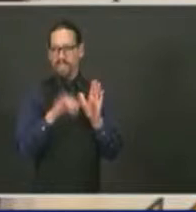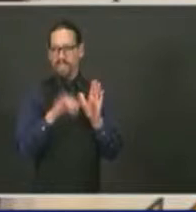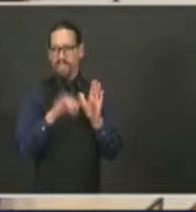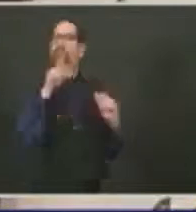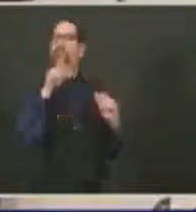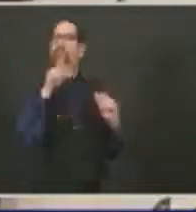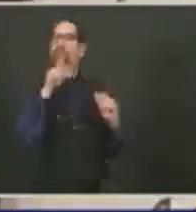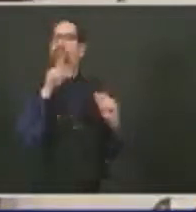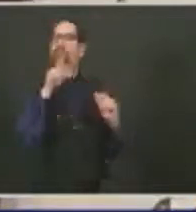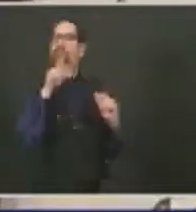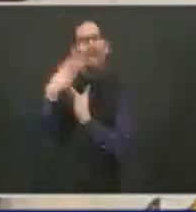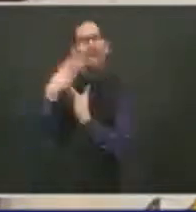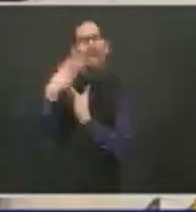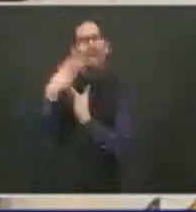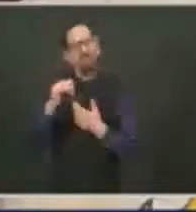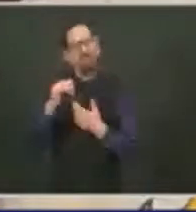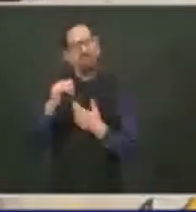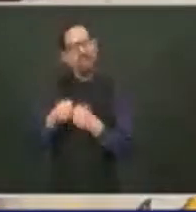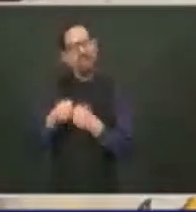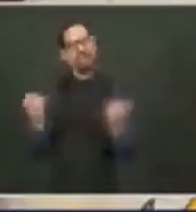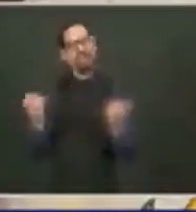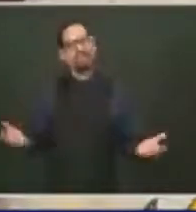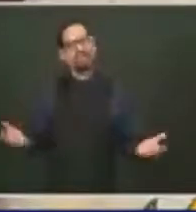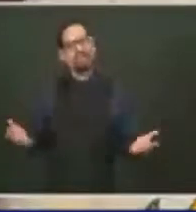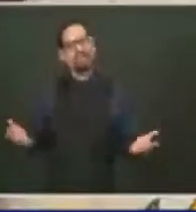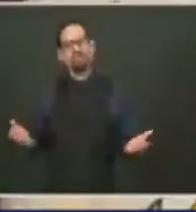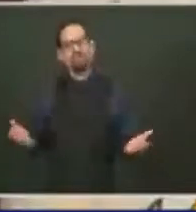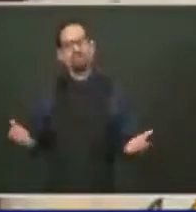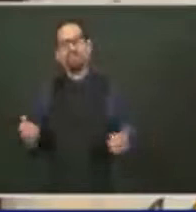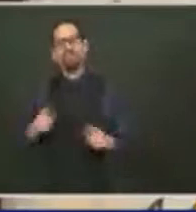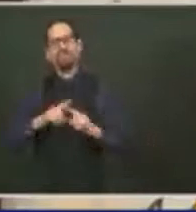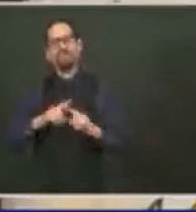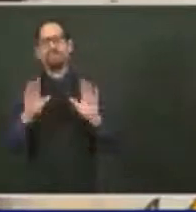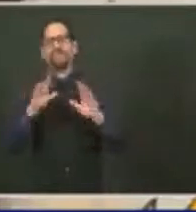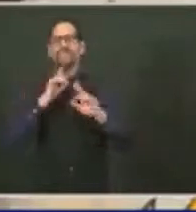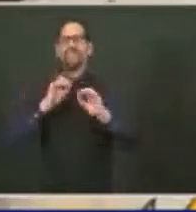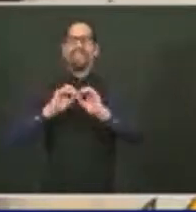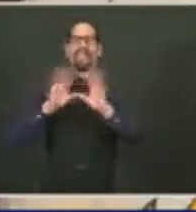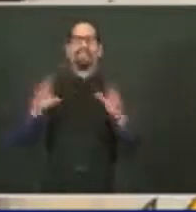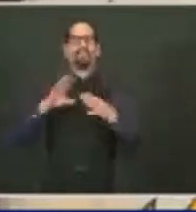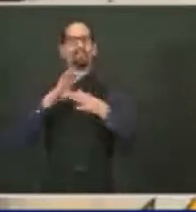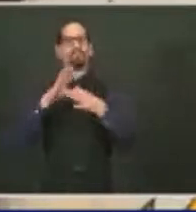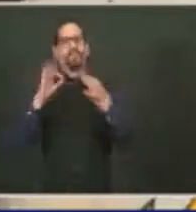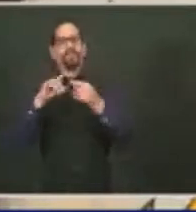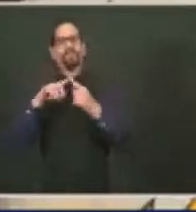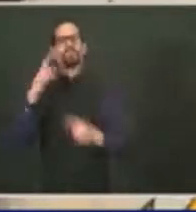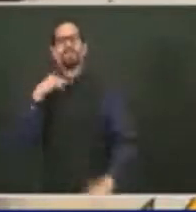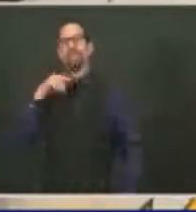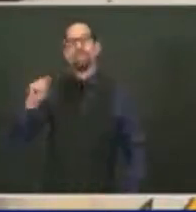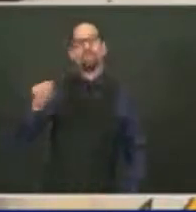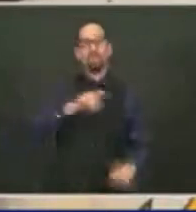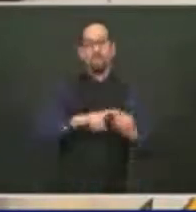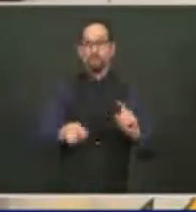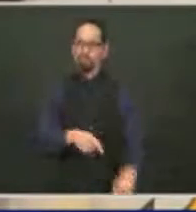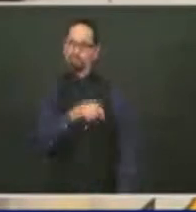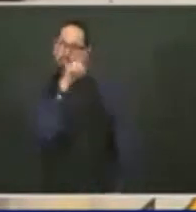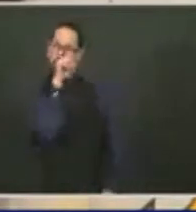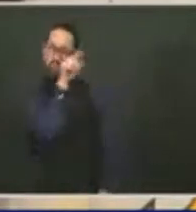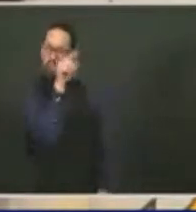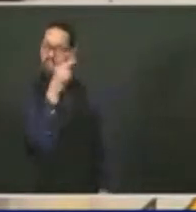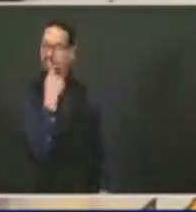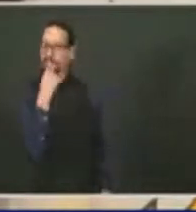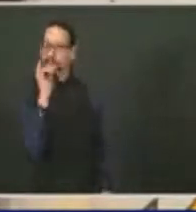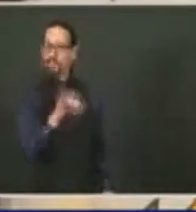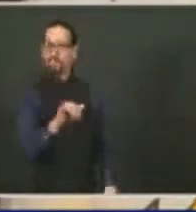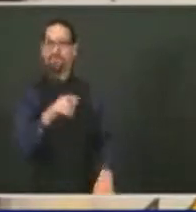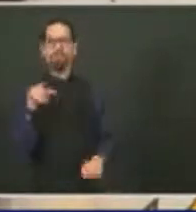as importantly, and it sent a clear message to restaurants everywhere, and I'm going to quote your rules: restaurants may not operate any recreation or